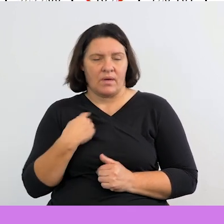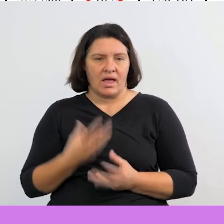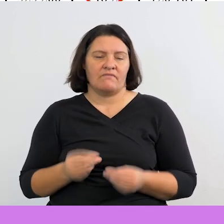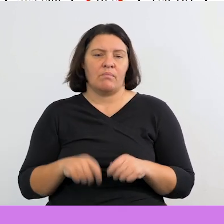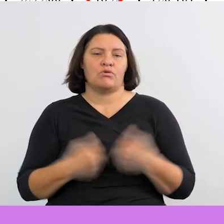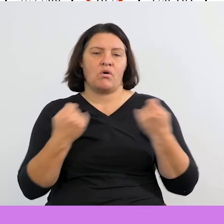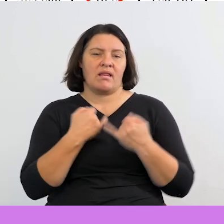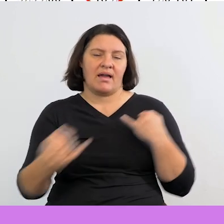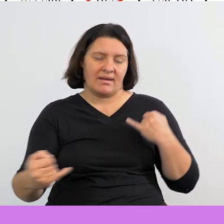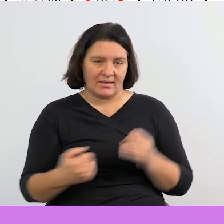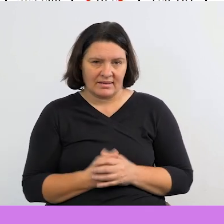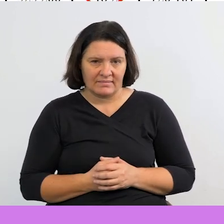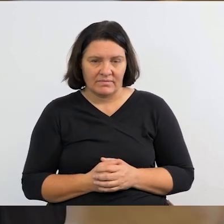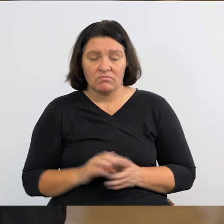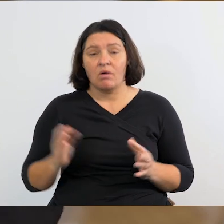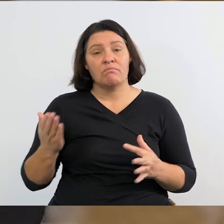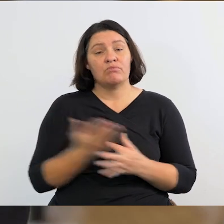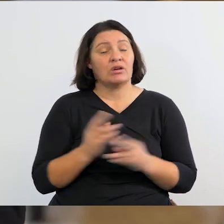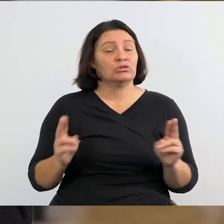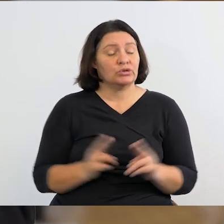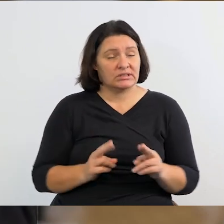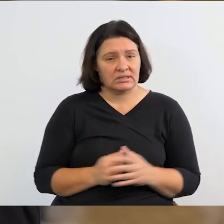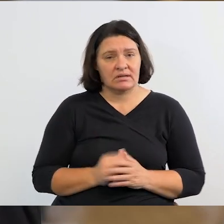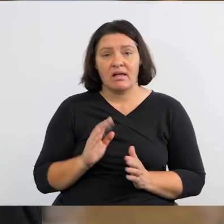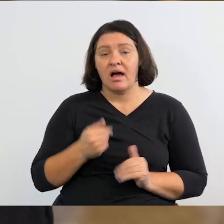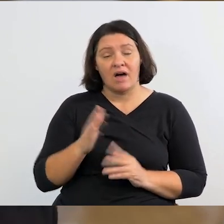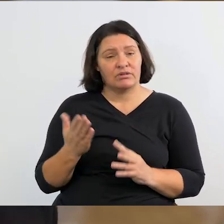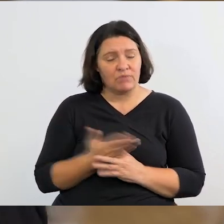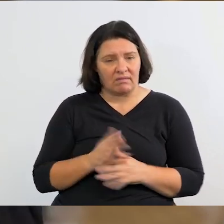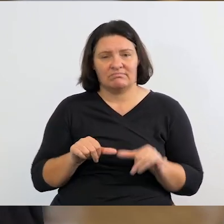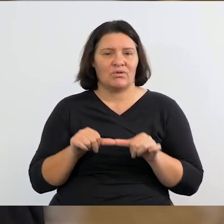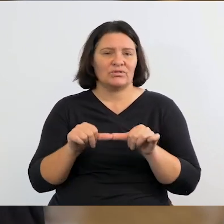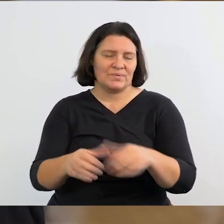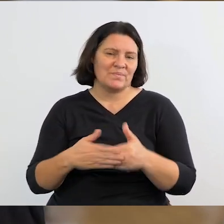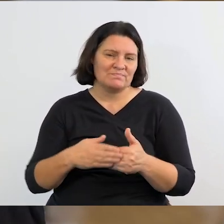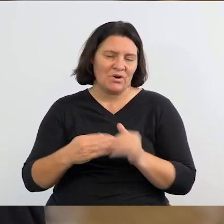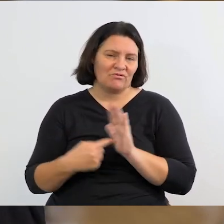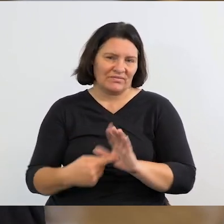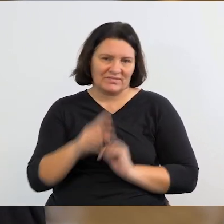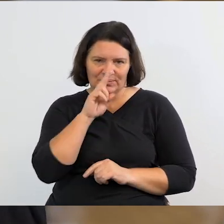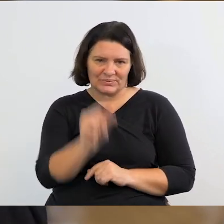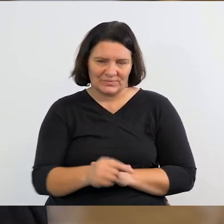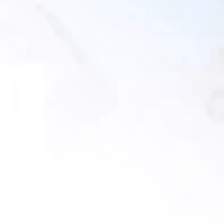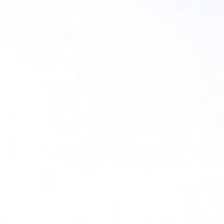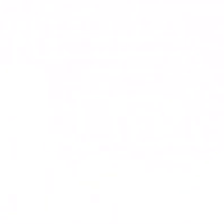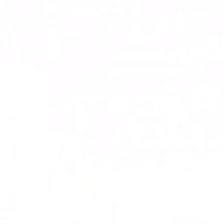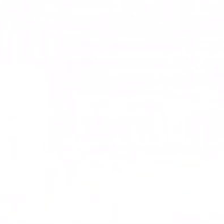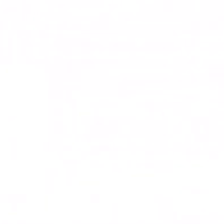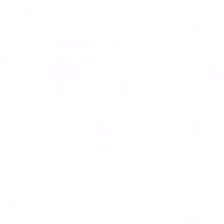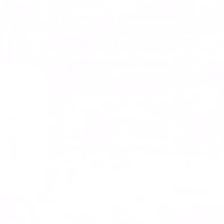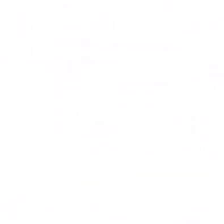And there we have our broken line graph. Guys, let us quickly take a short break. After the break, we'll continue with more graphs. See you now.